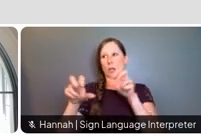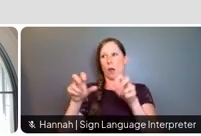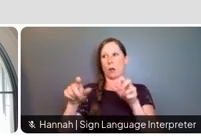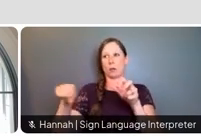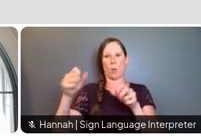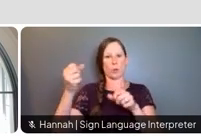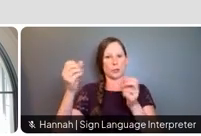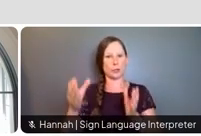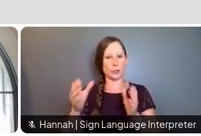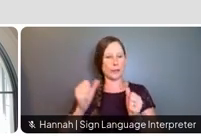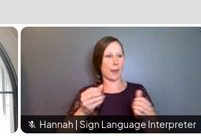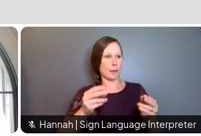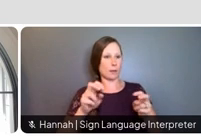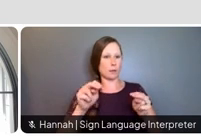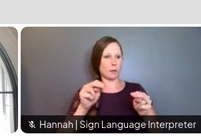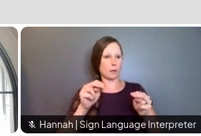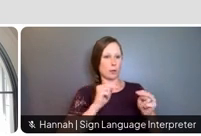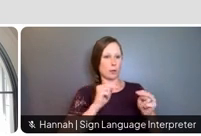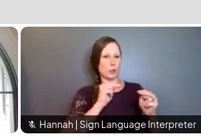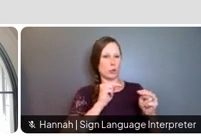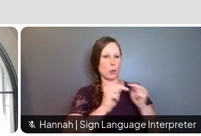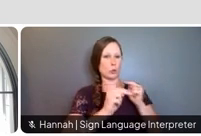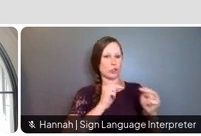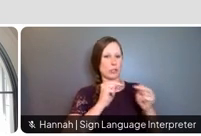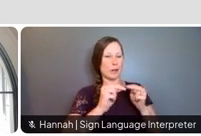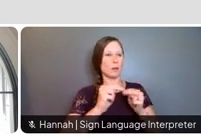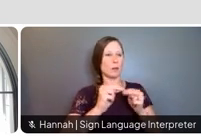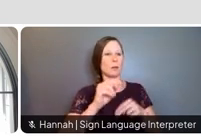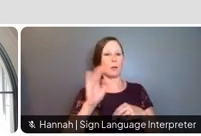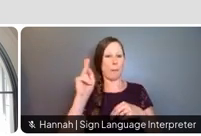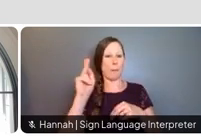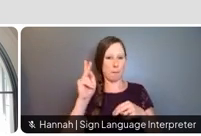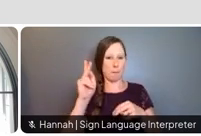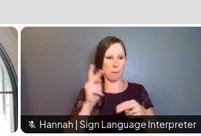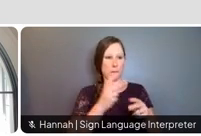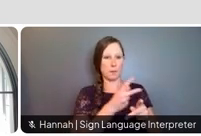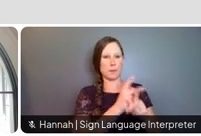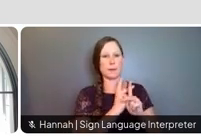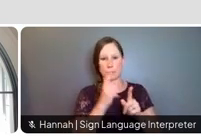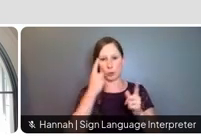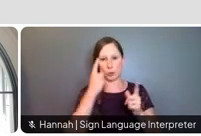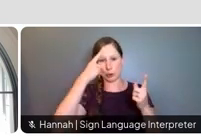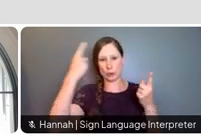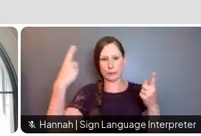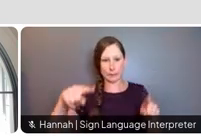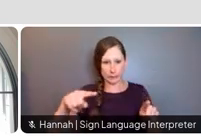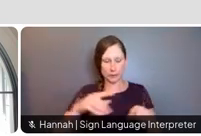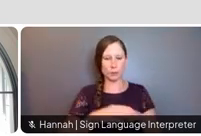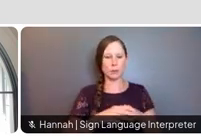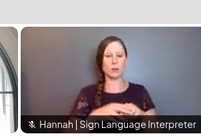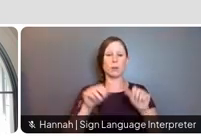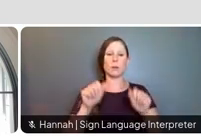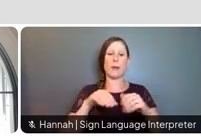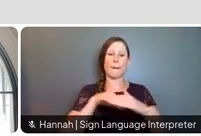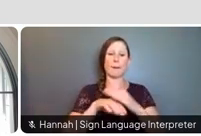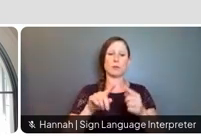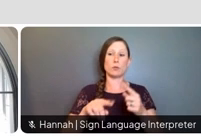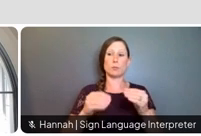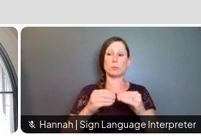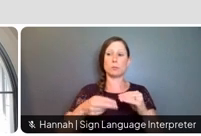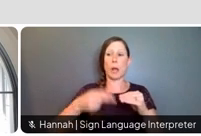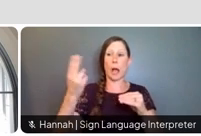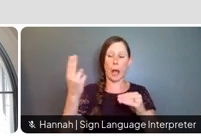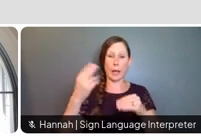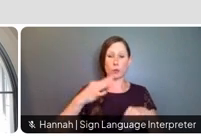negotiate ongoing bank lending agreements. It helps in terms of potential access to higher credit ratings.